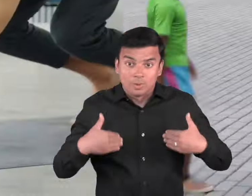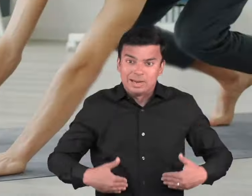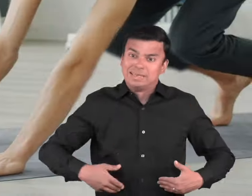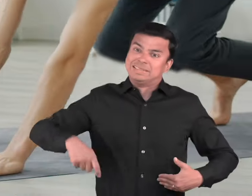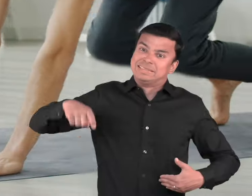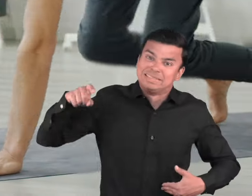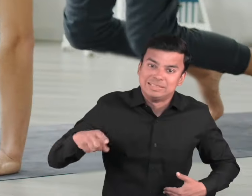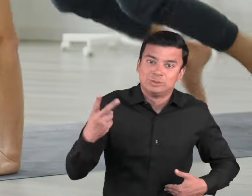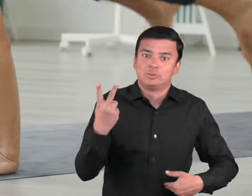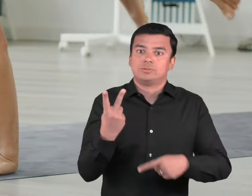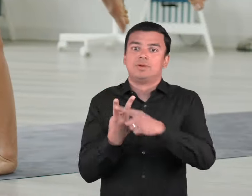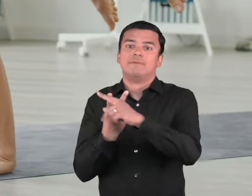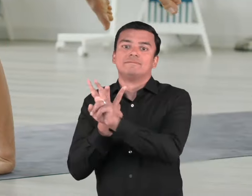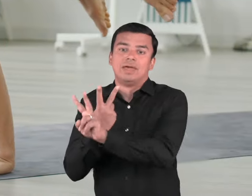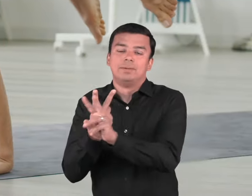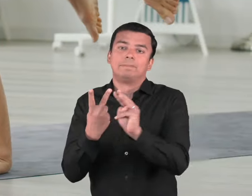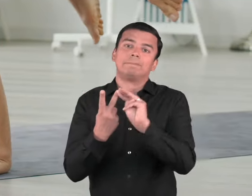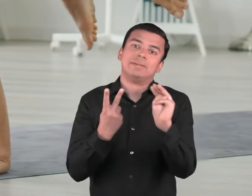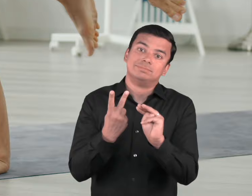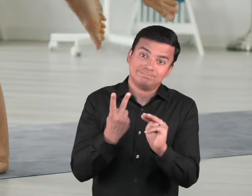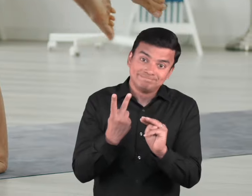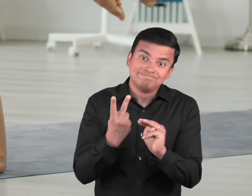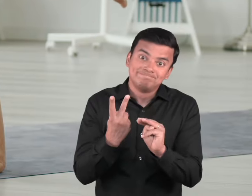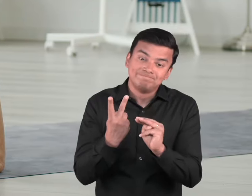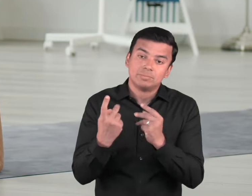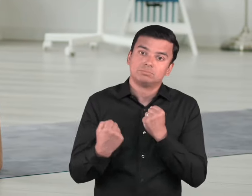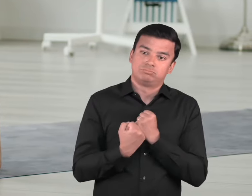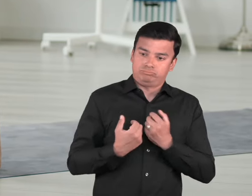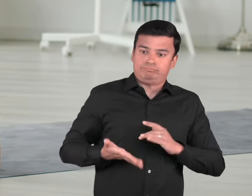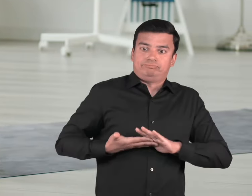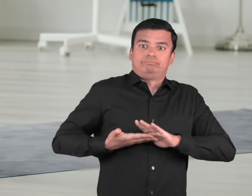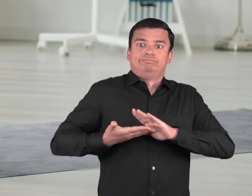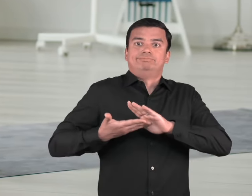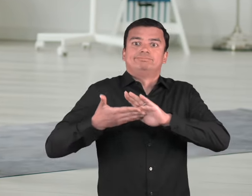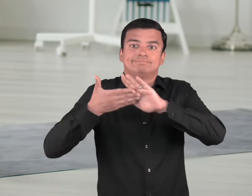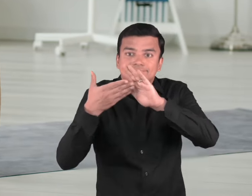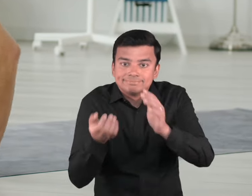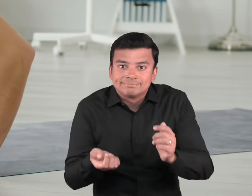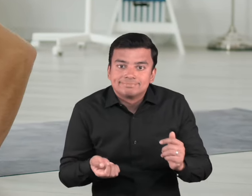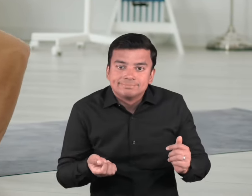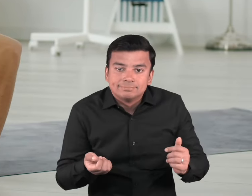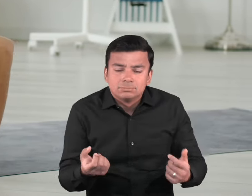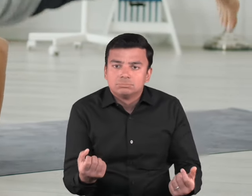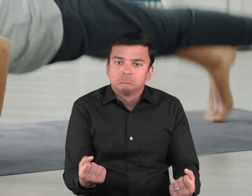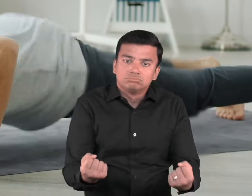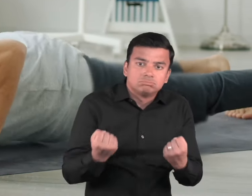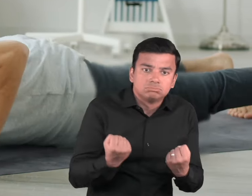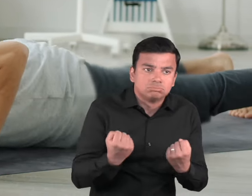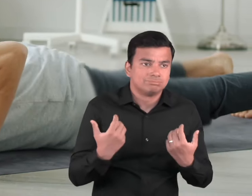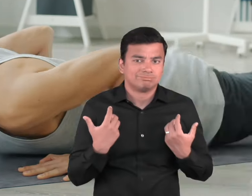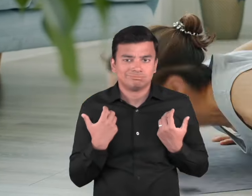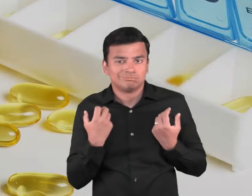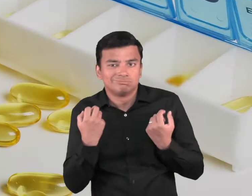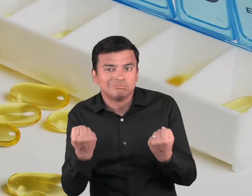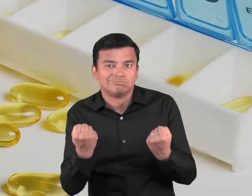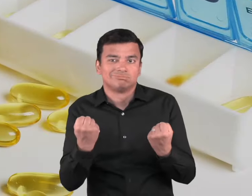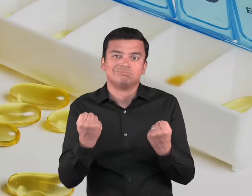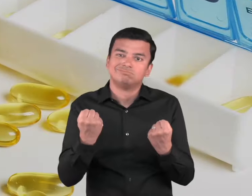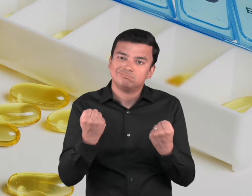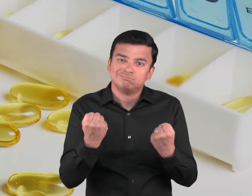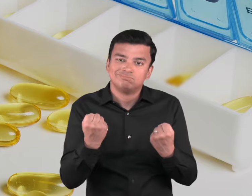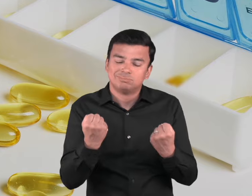well yep it's true every human body needs vitamins and minerals in order to be strong and healthy